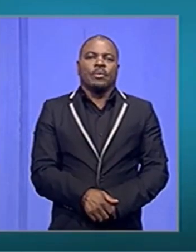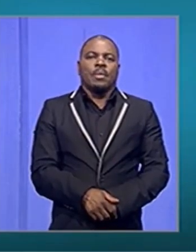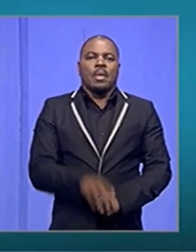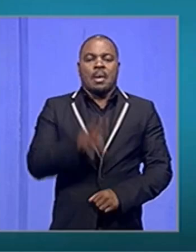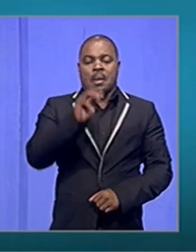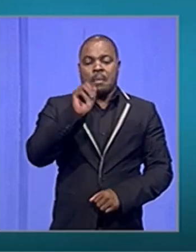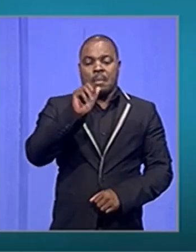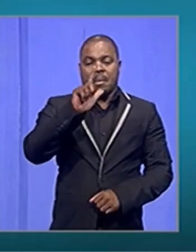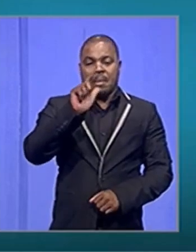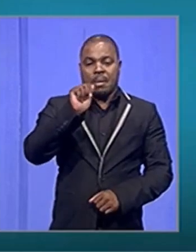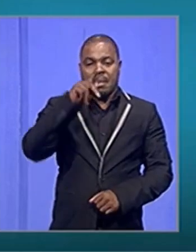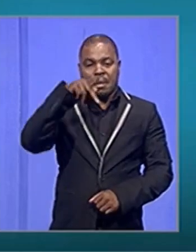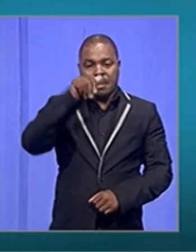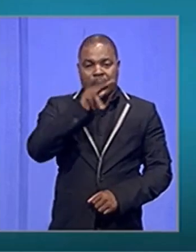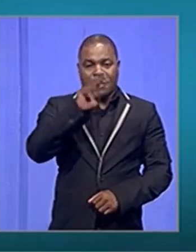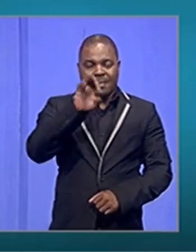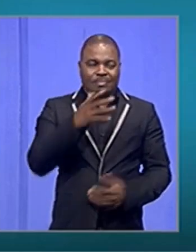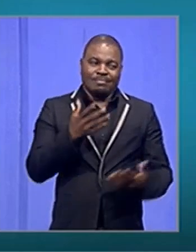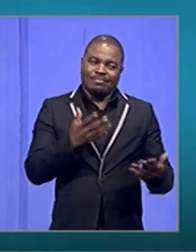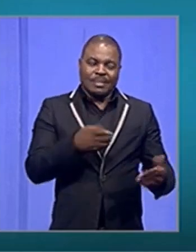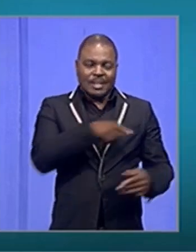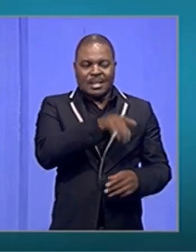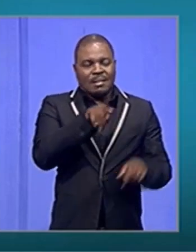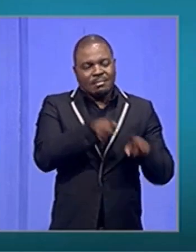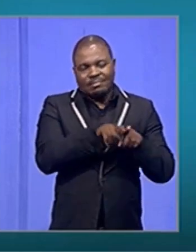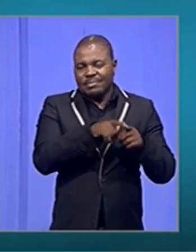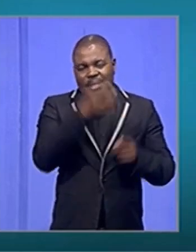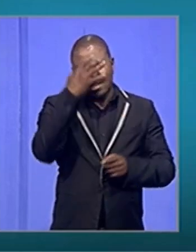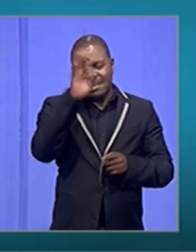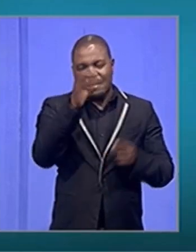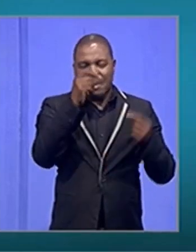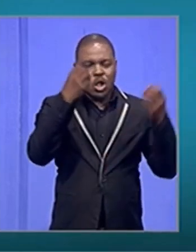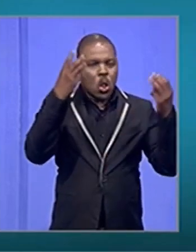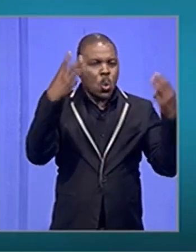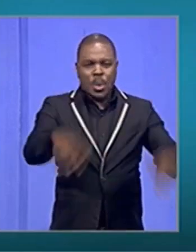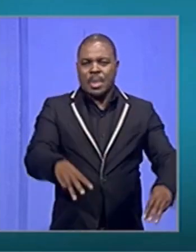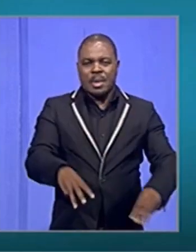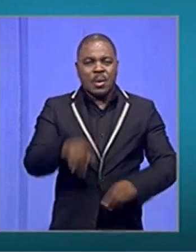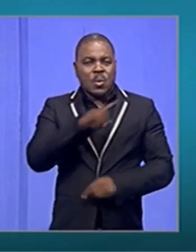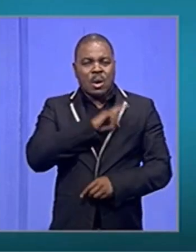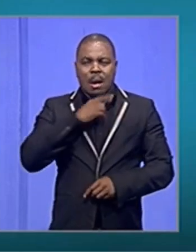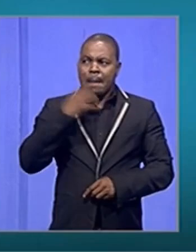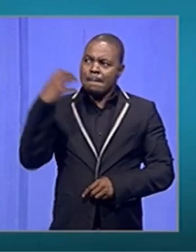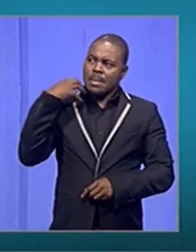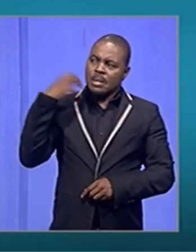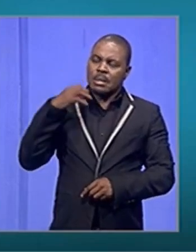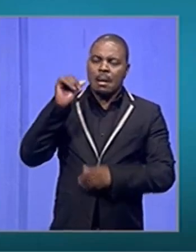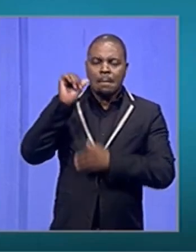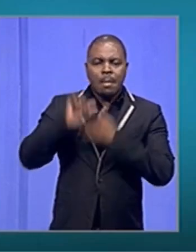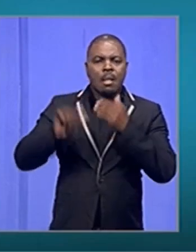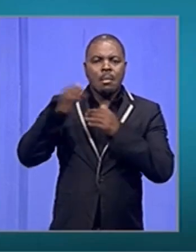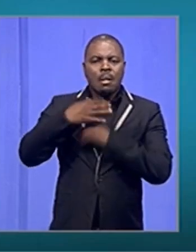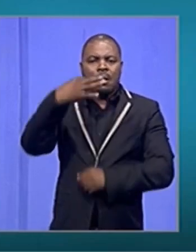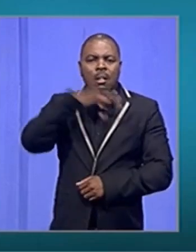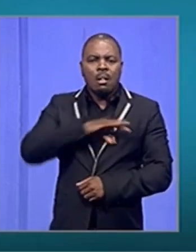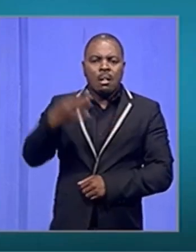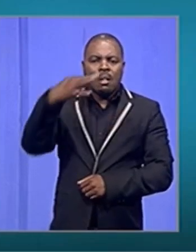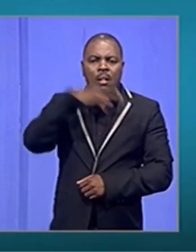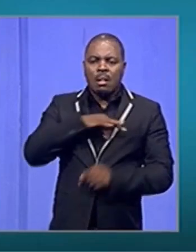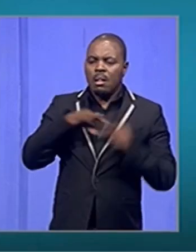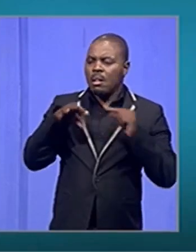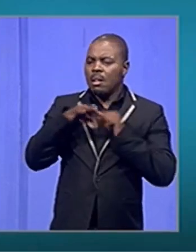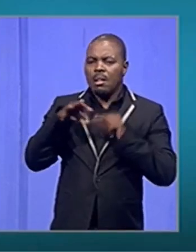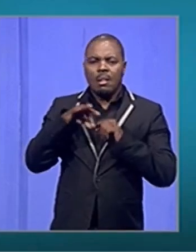Desmond Malapane go no ba go senya mašeleng a mmušo gobane ditona di gola kgwedi ka kgwedi mašeleng a we